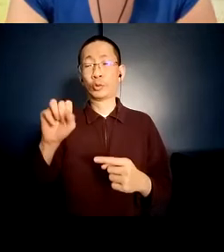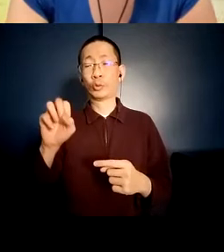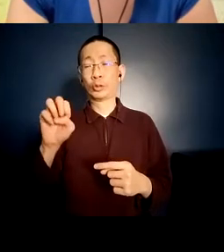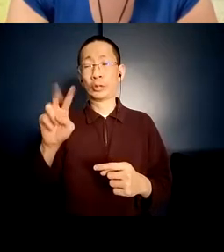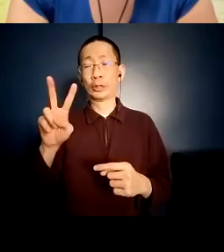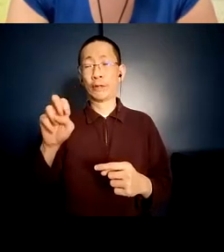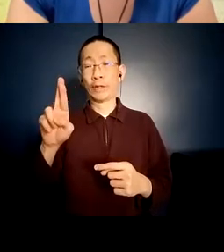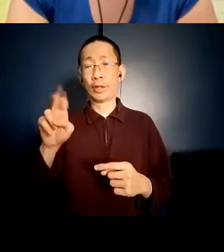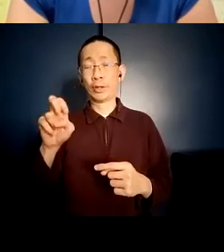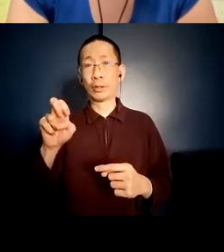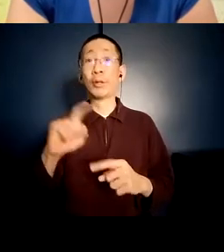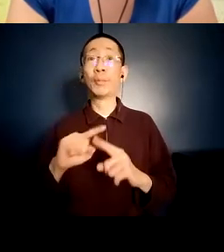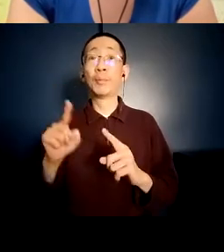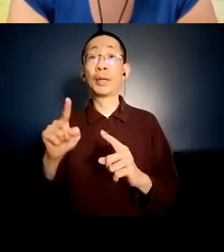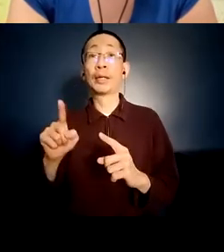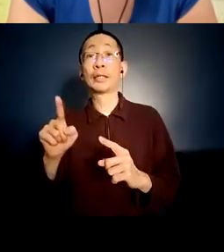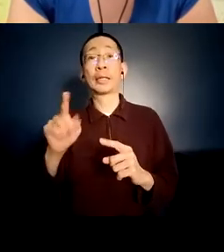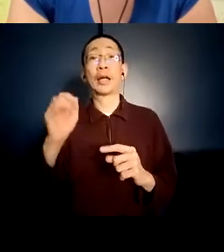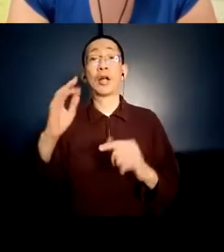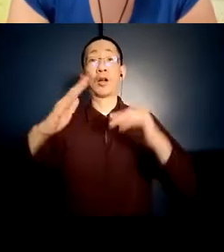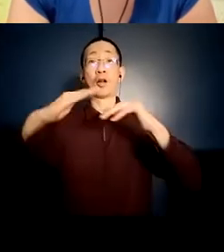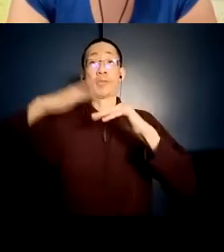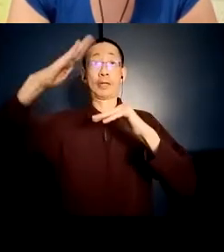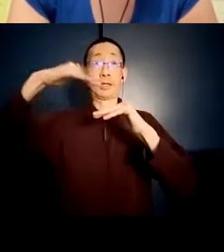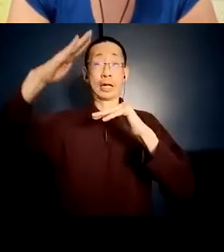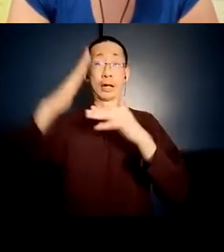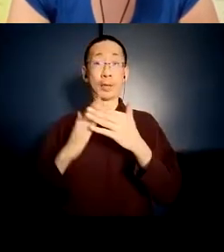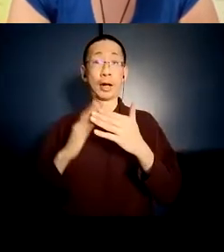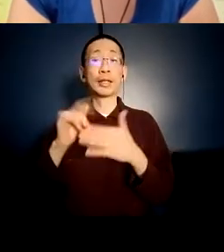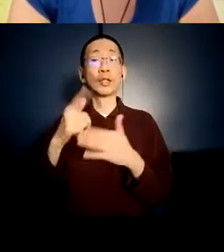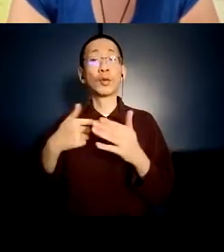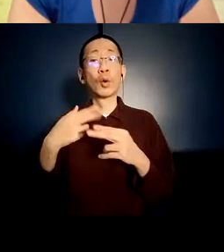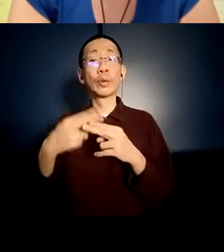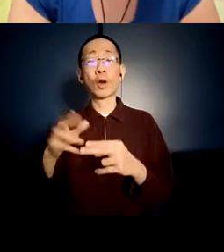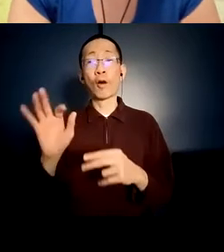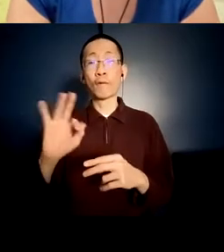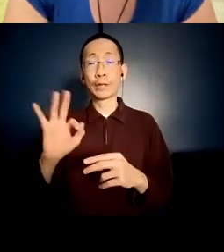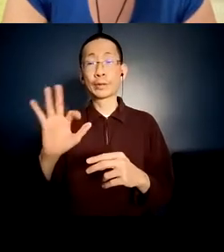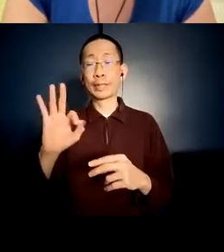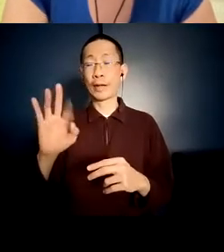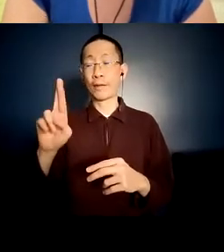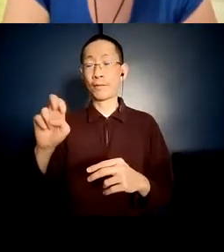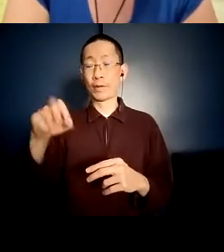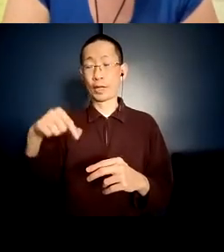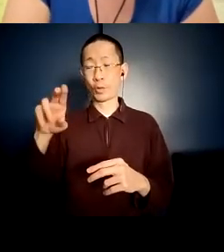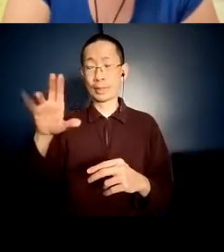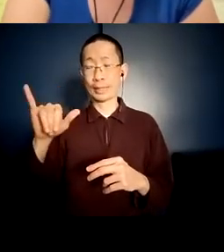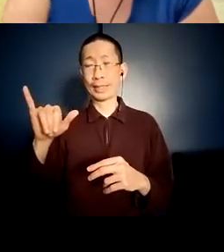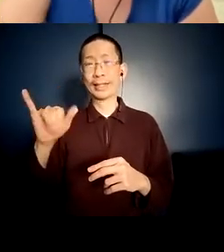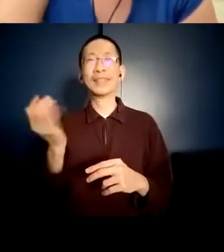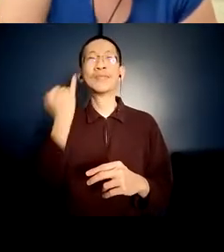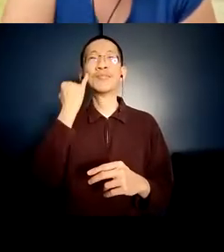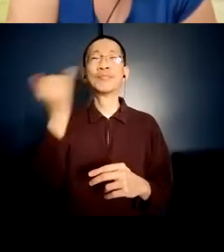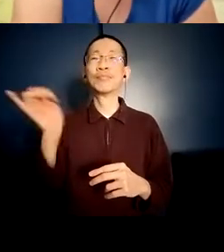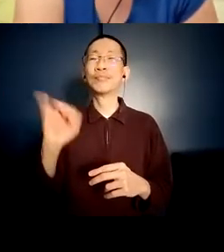But up here on the top, this is what we call frequency. It's pretty similar to